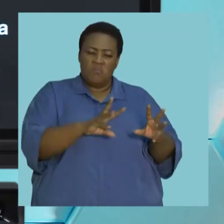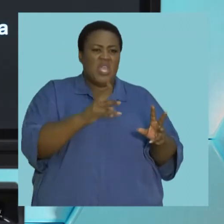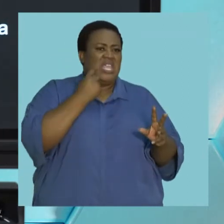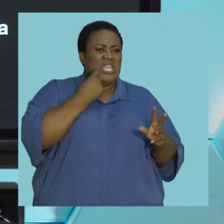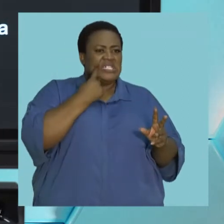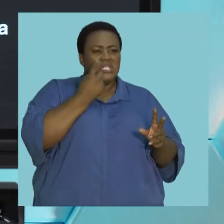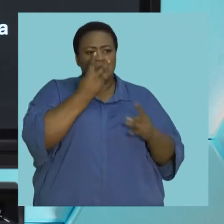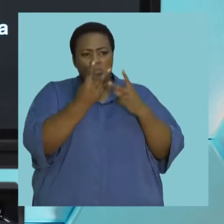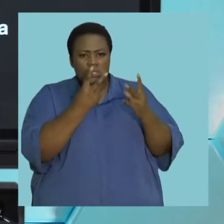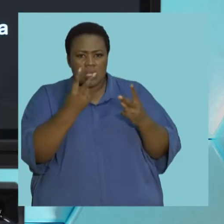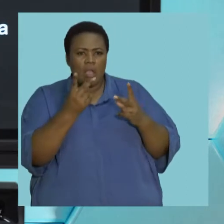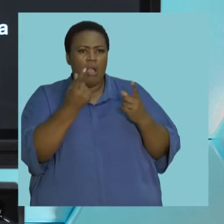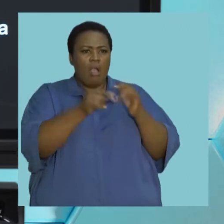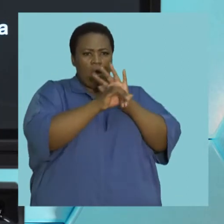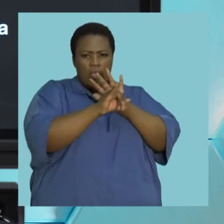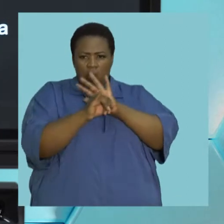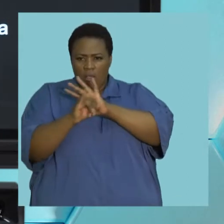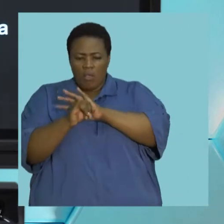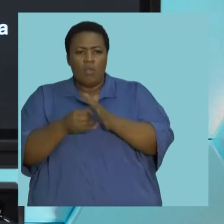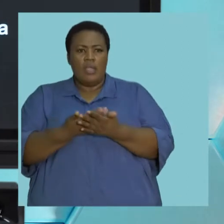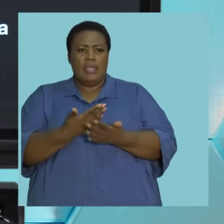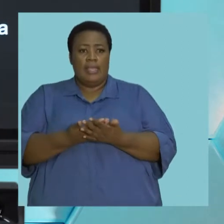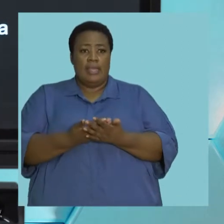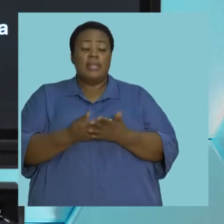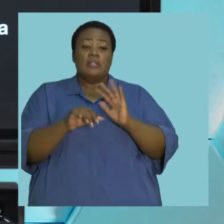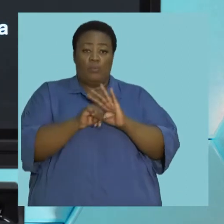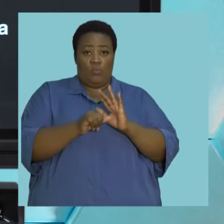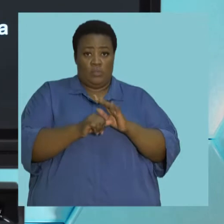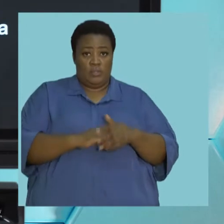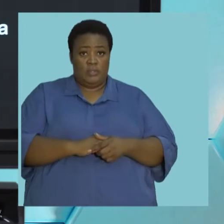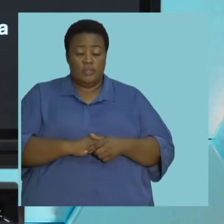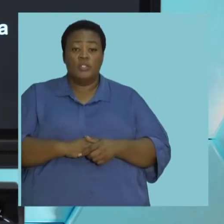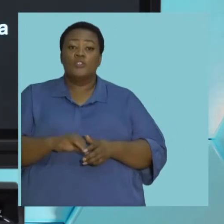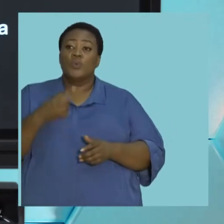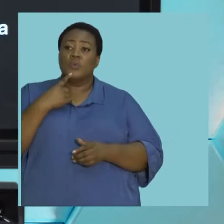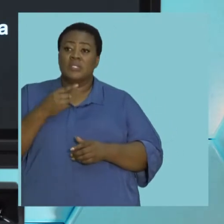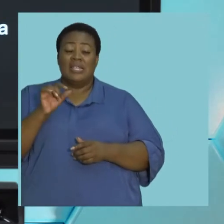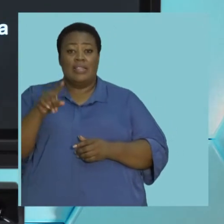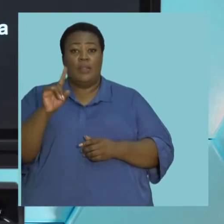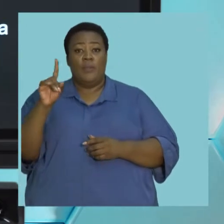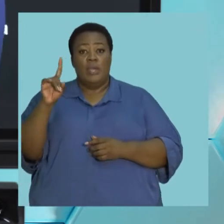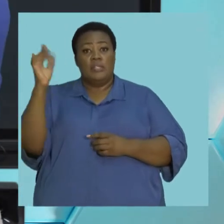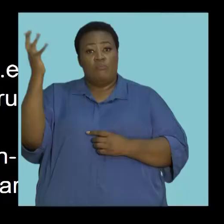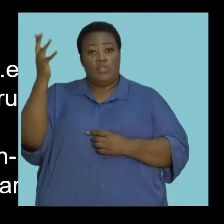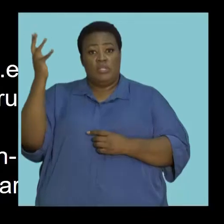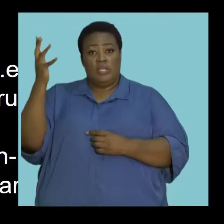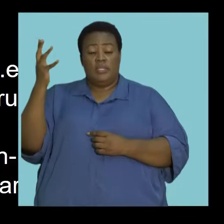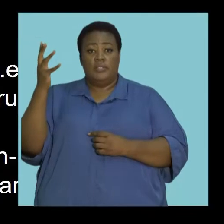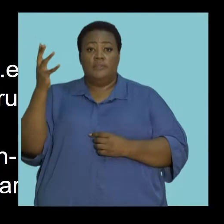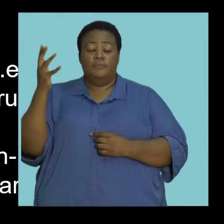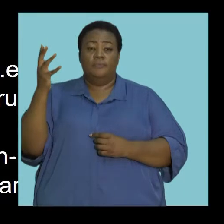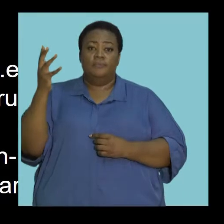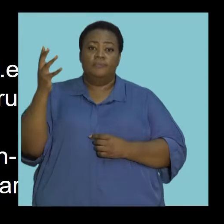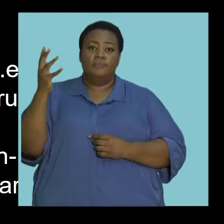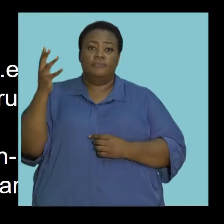illustrative, that is easier to see trends, is important to the researcher. So we refer to that as the presentation of